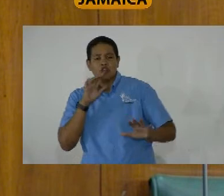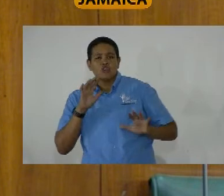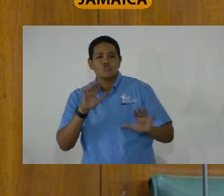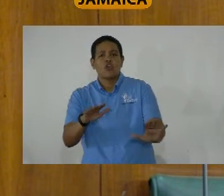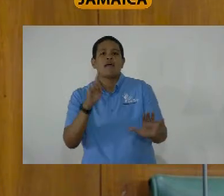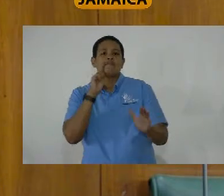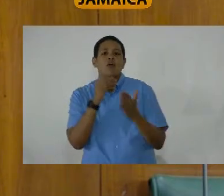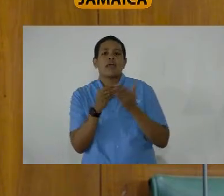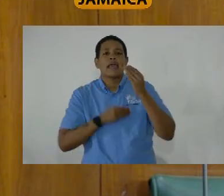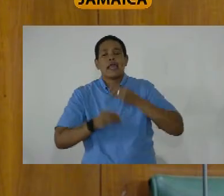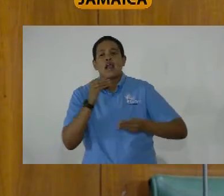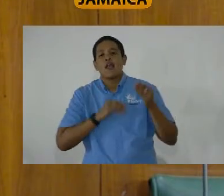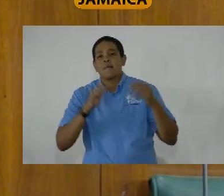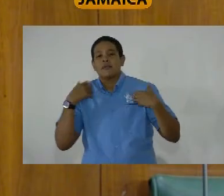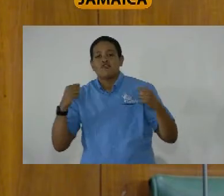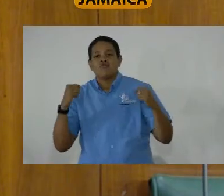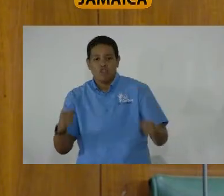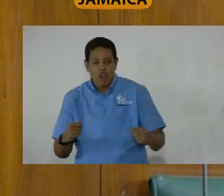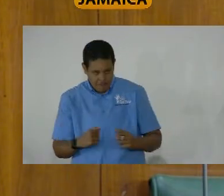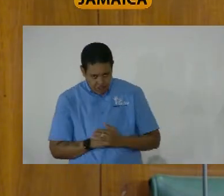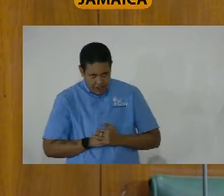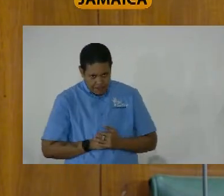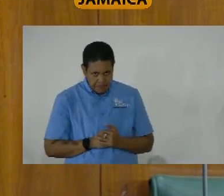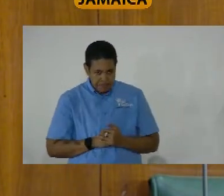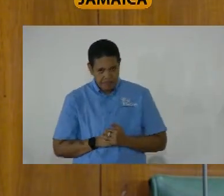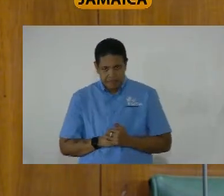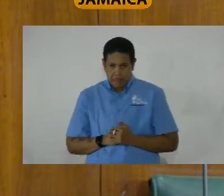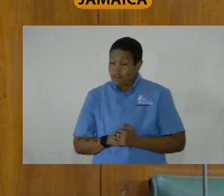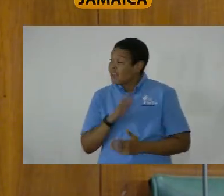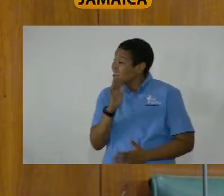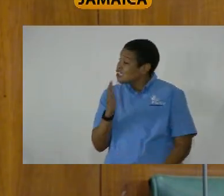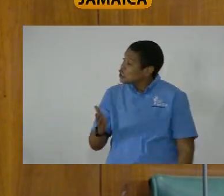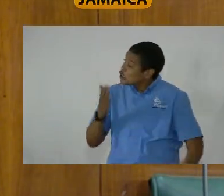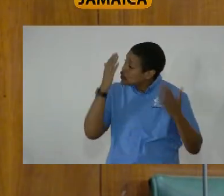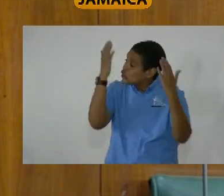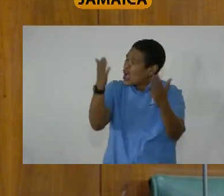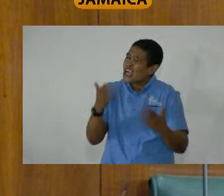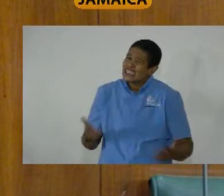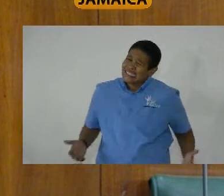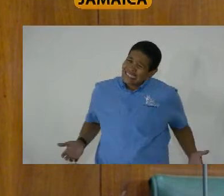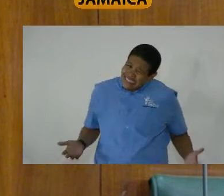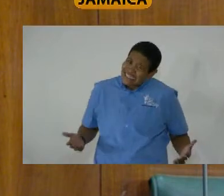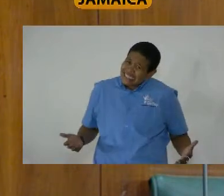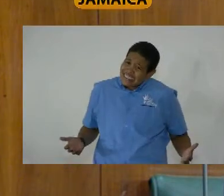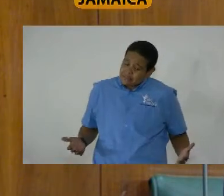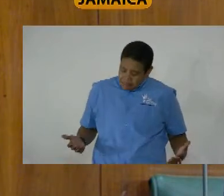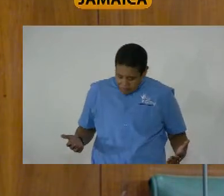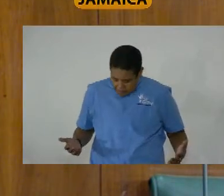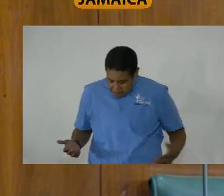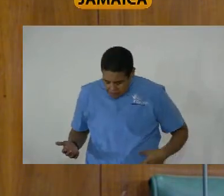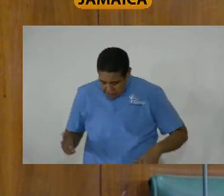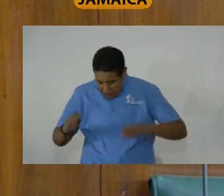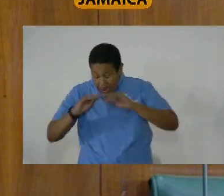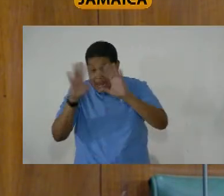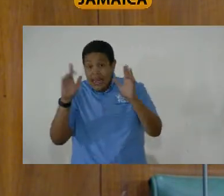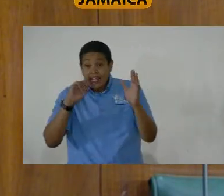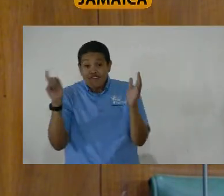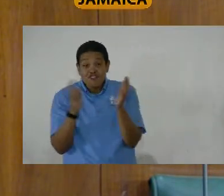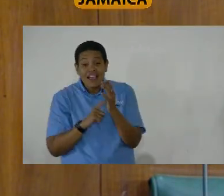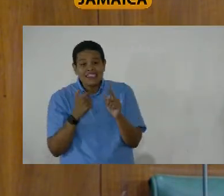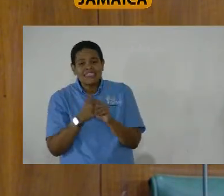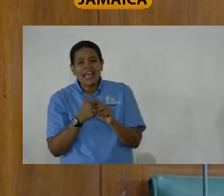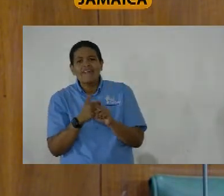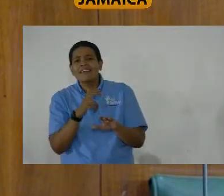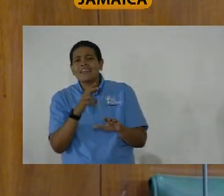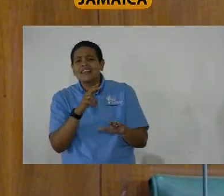for economic recovery. The suggestion, Madam Speaker, clearly recognizes the